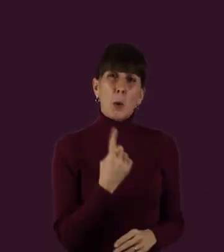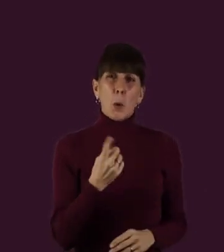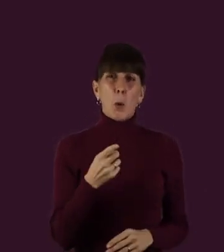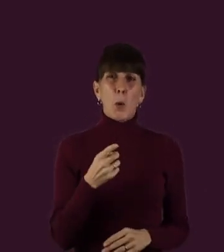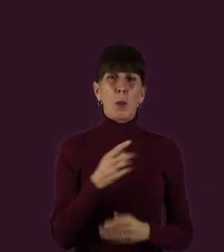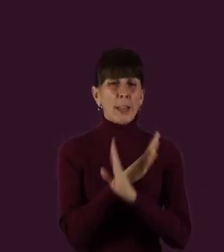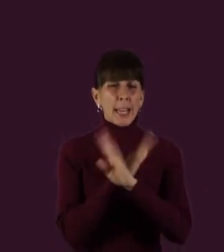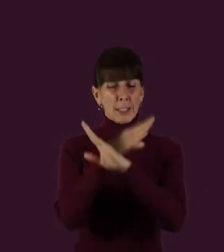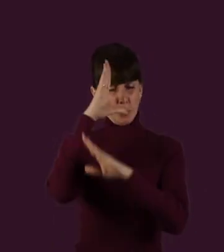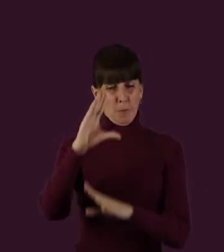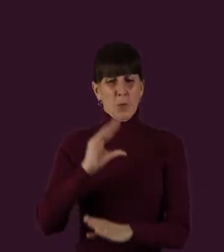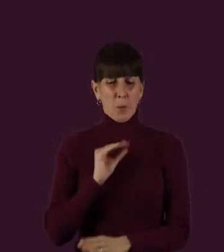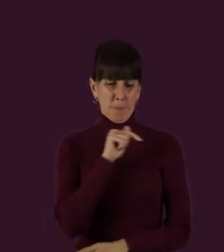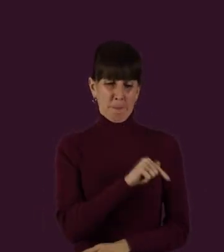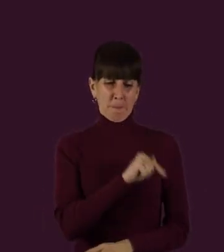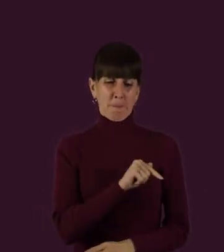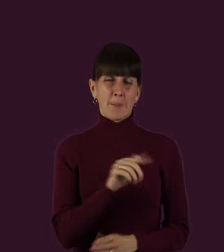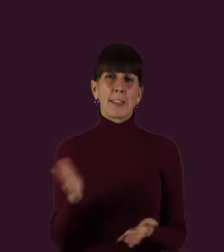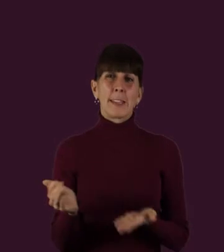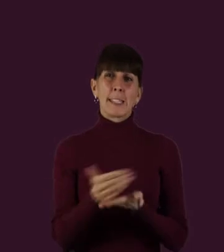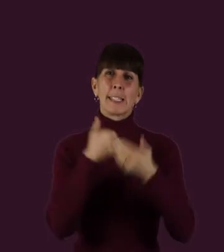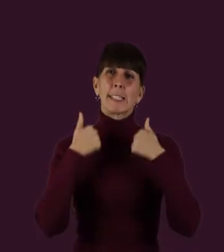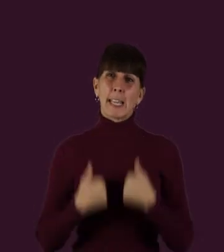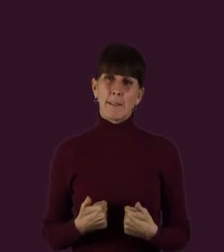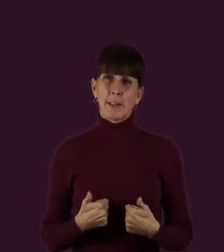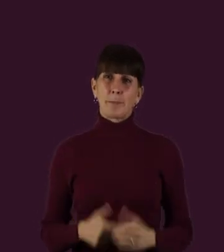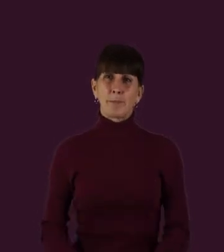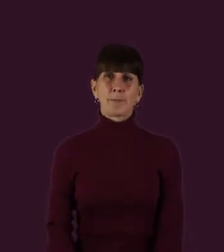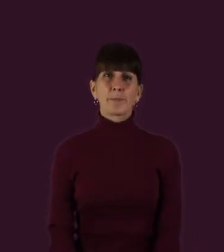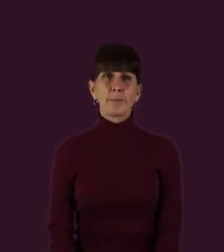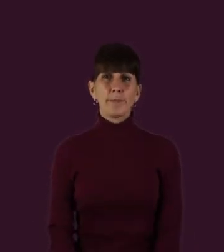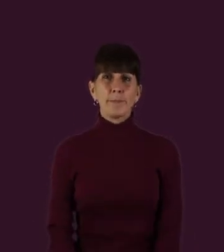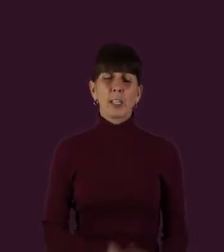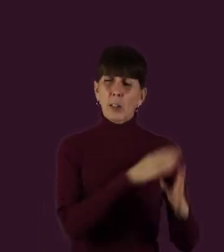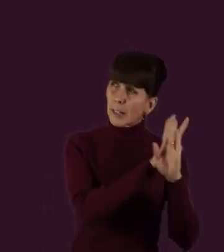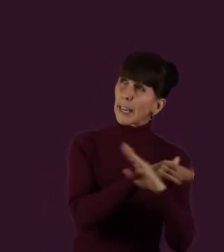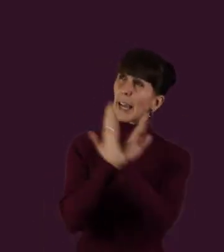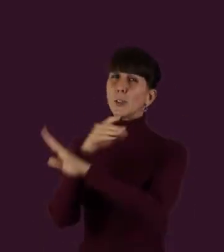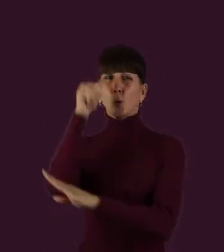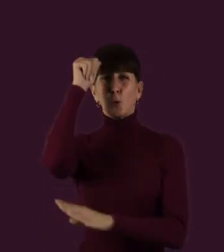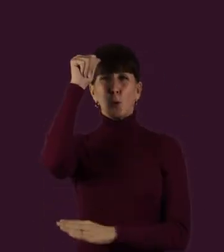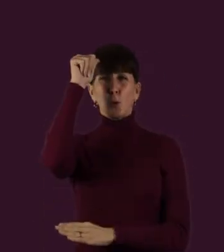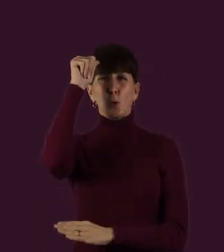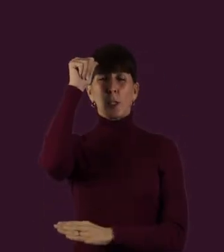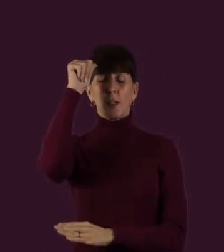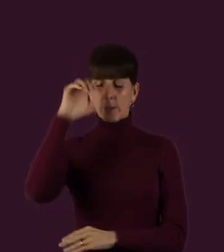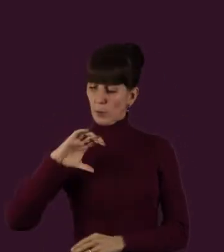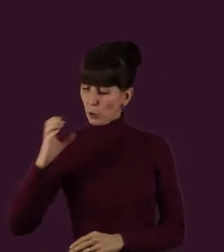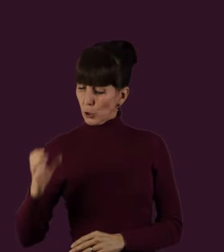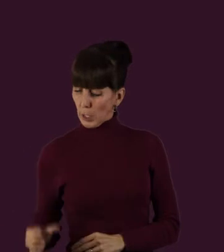the Saviour. The angel knew. The shepherds had faith and